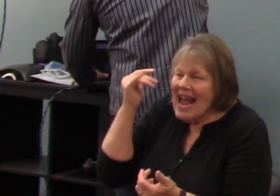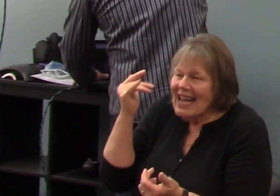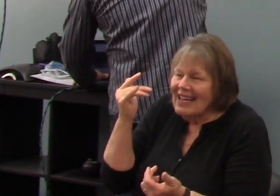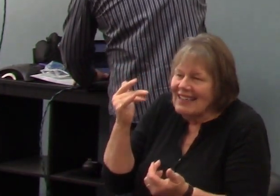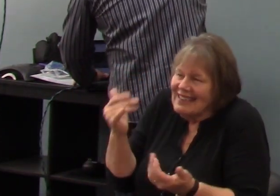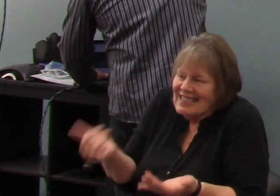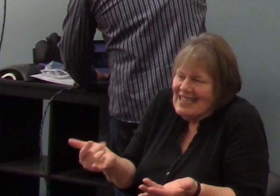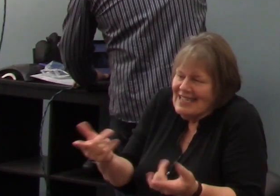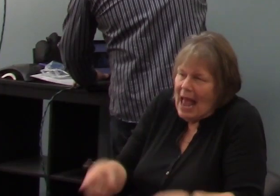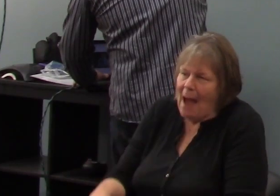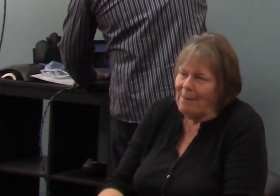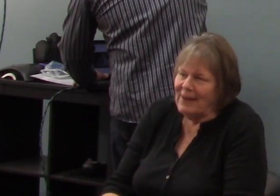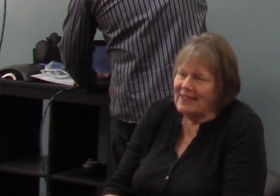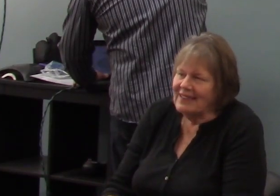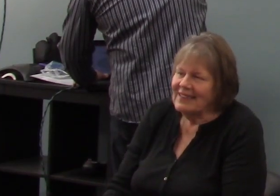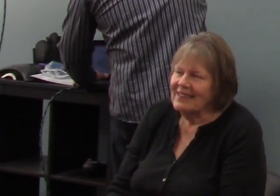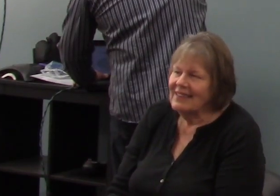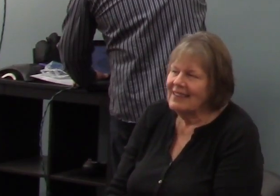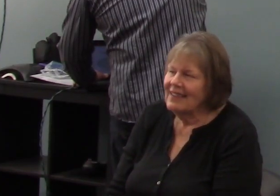So,